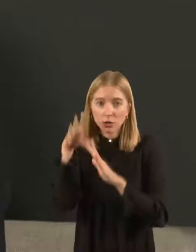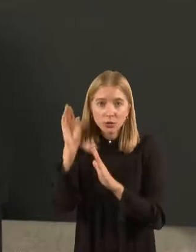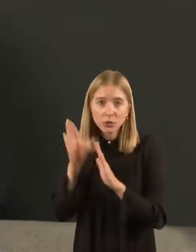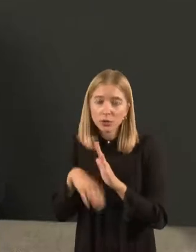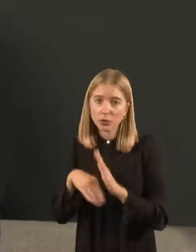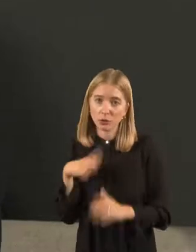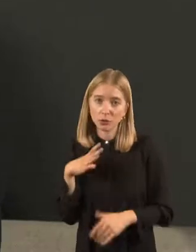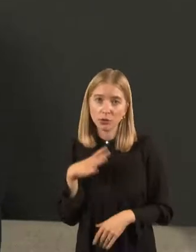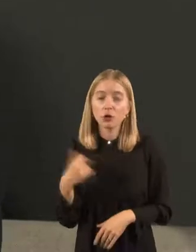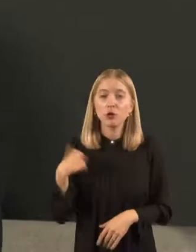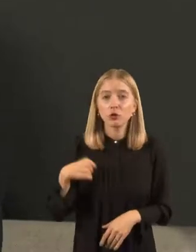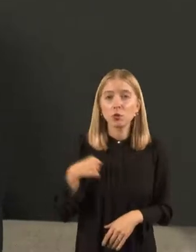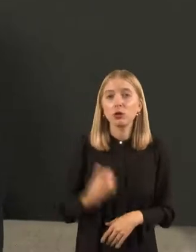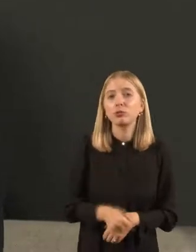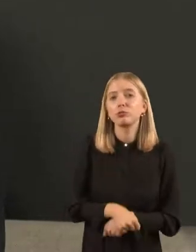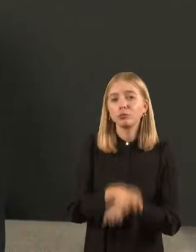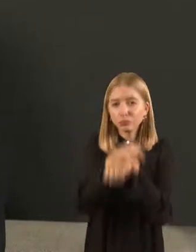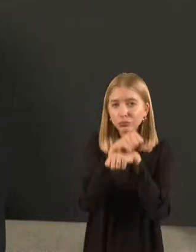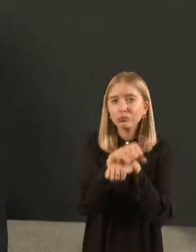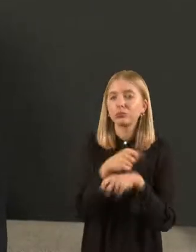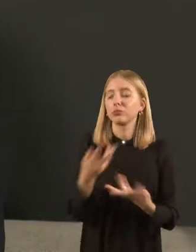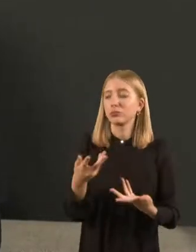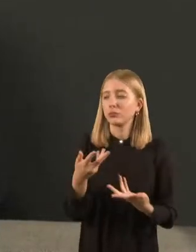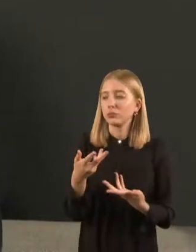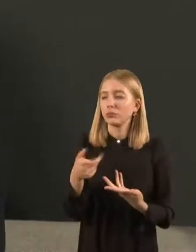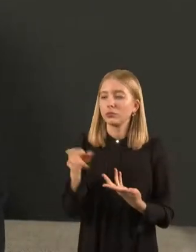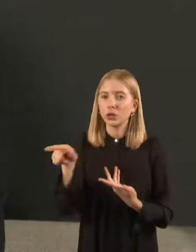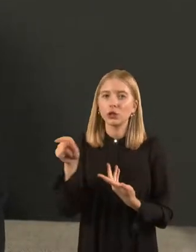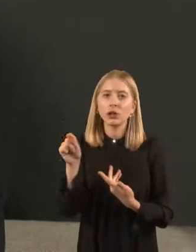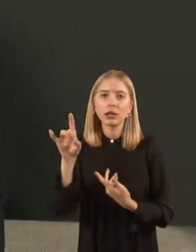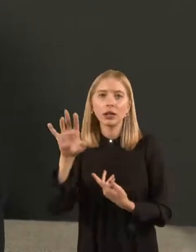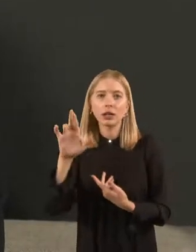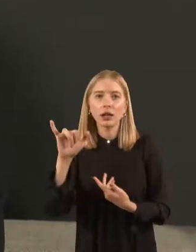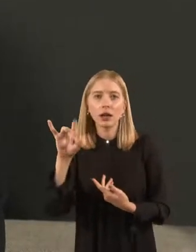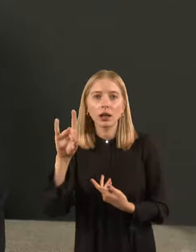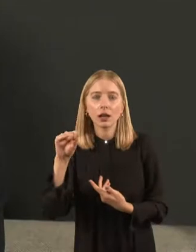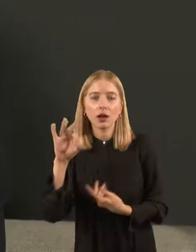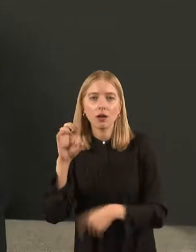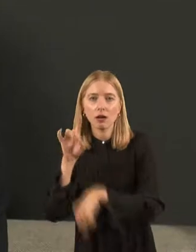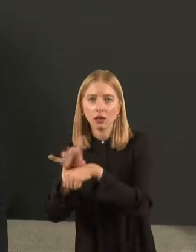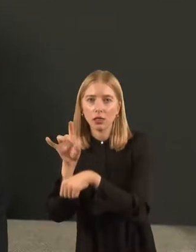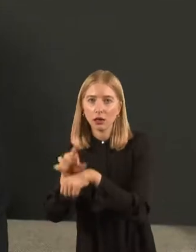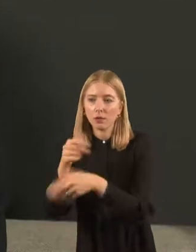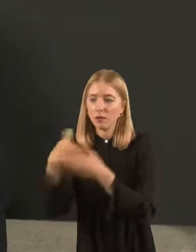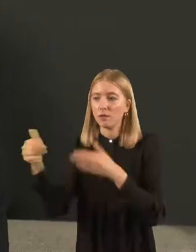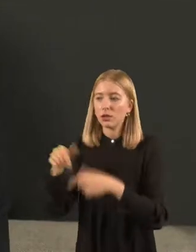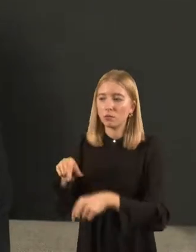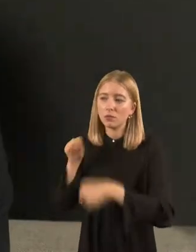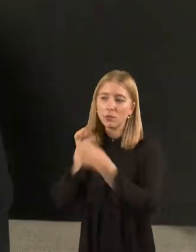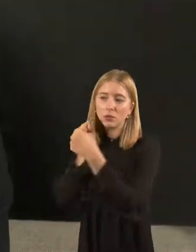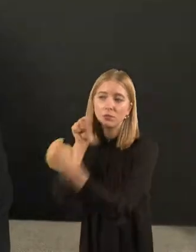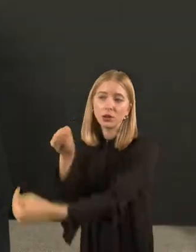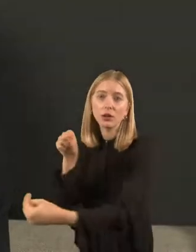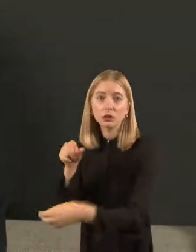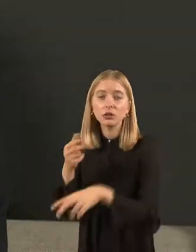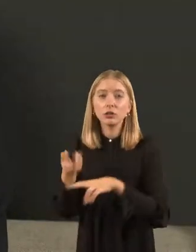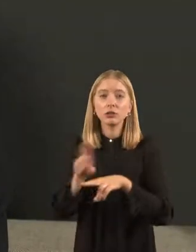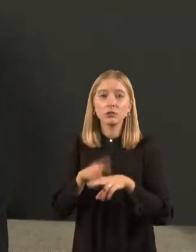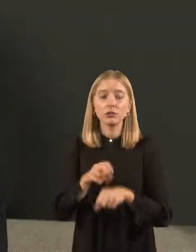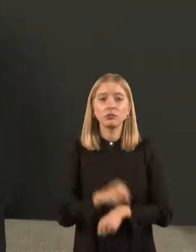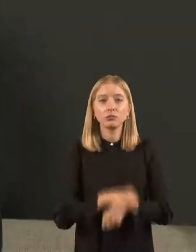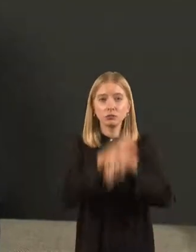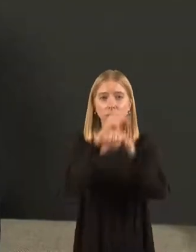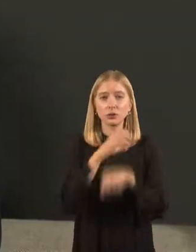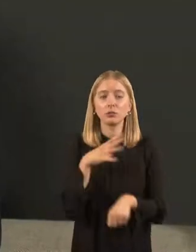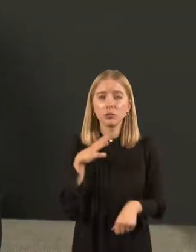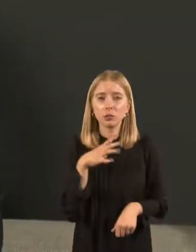company after the leak of pollution. It was a business-to-business boycott. But it lasted